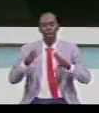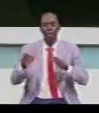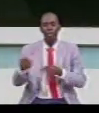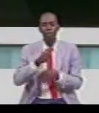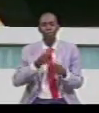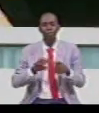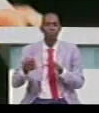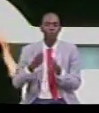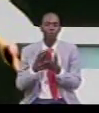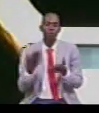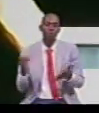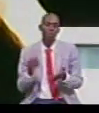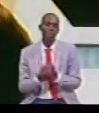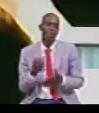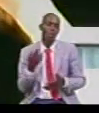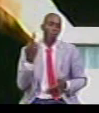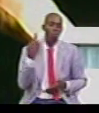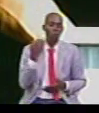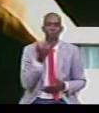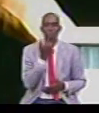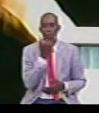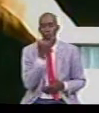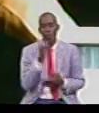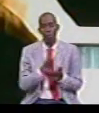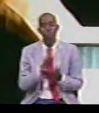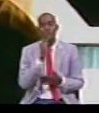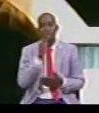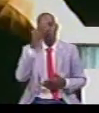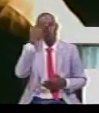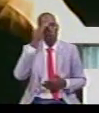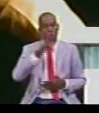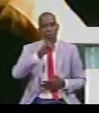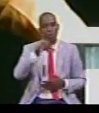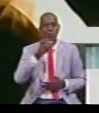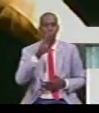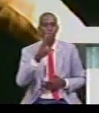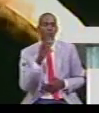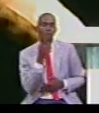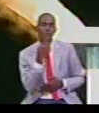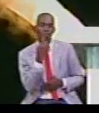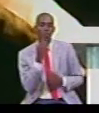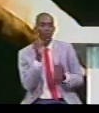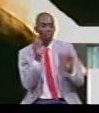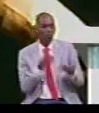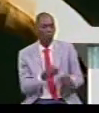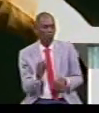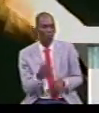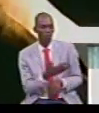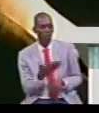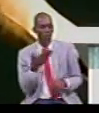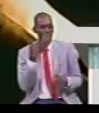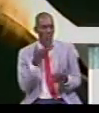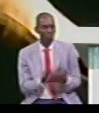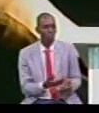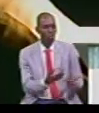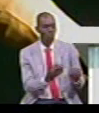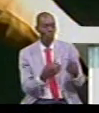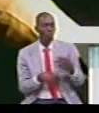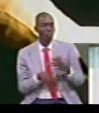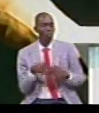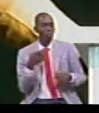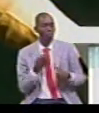Job tells us, can anything good come out of a